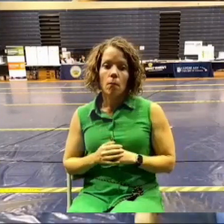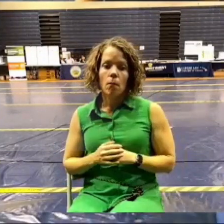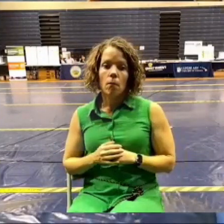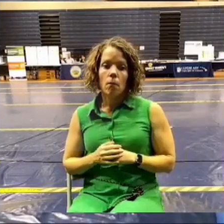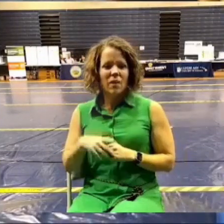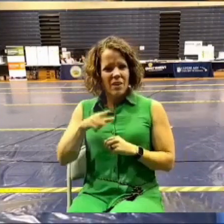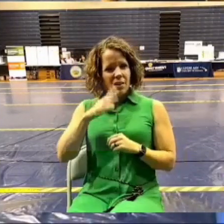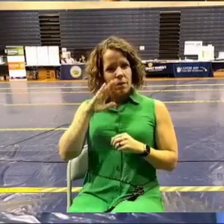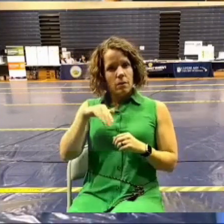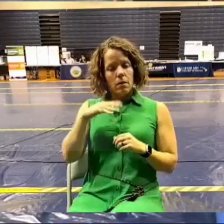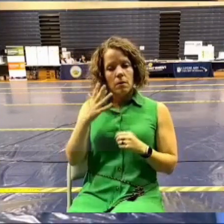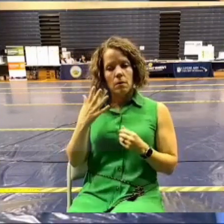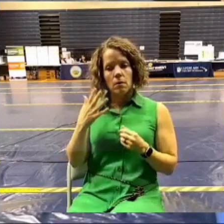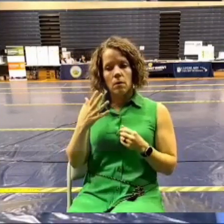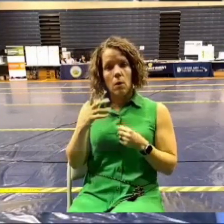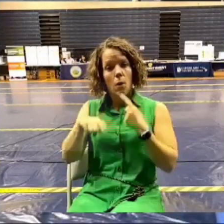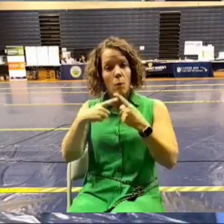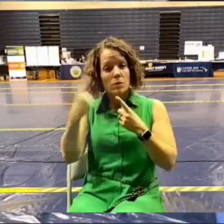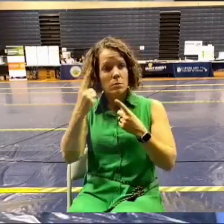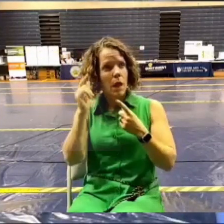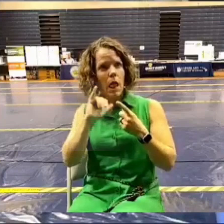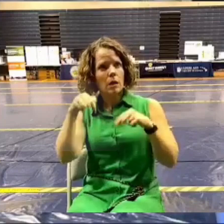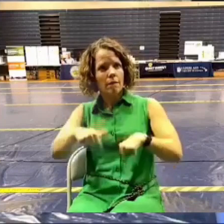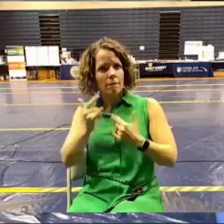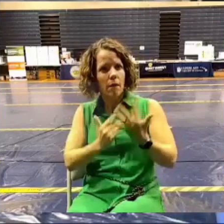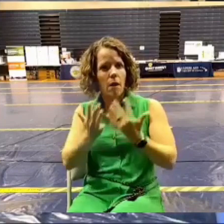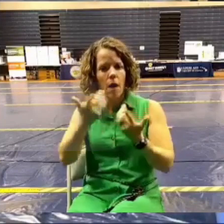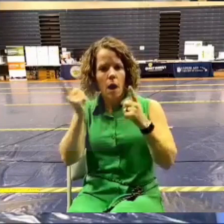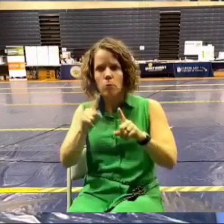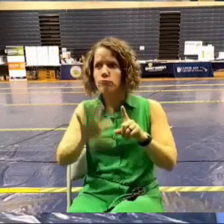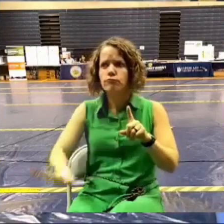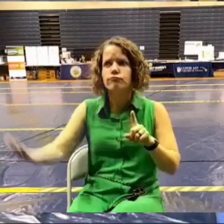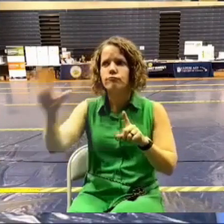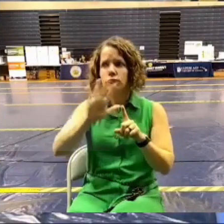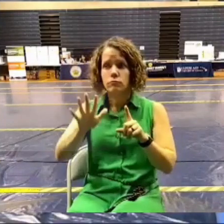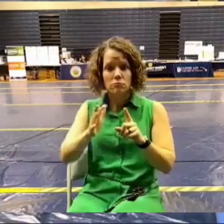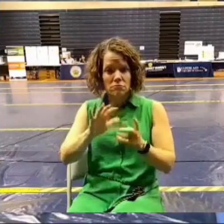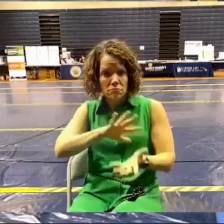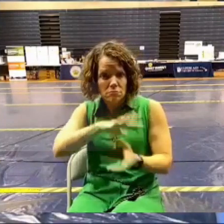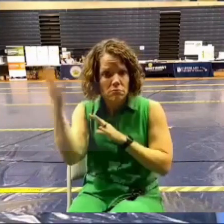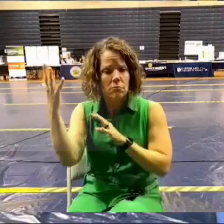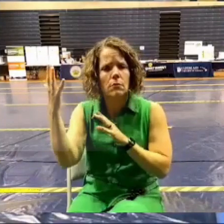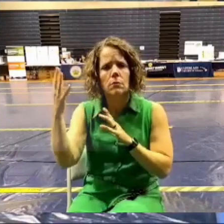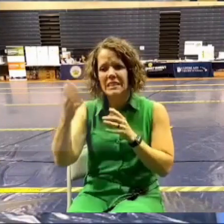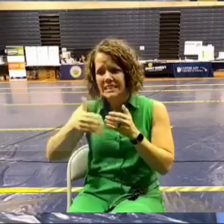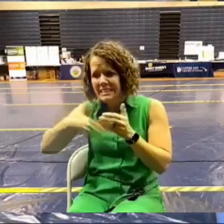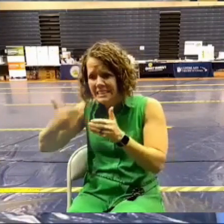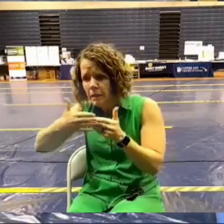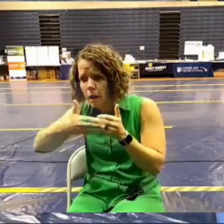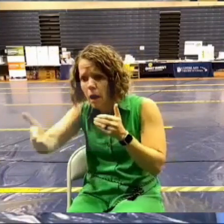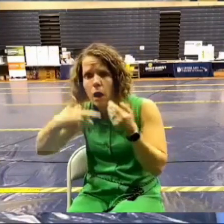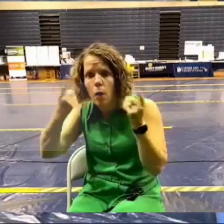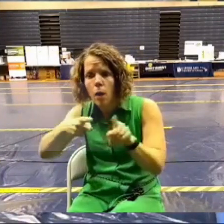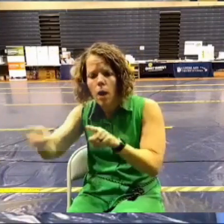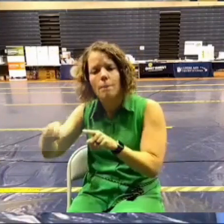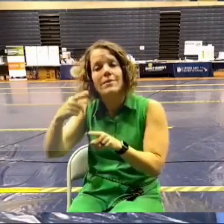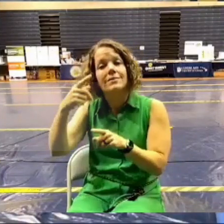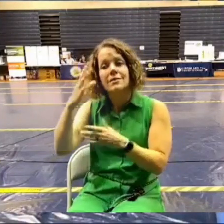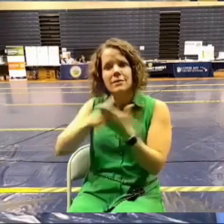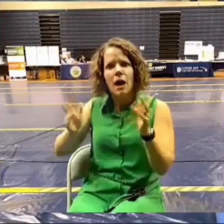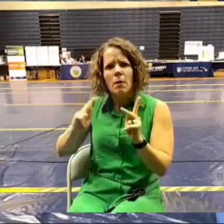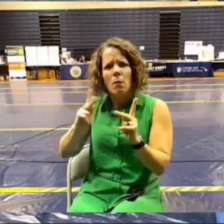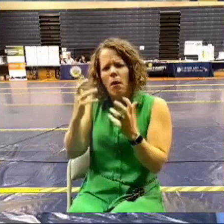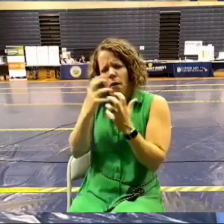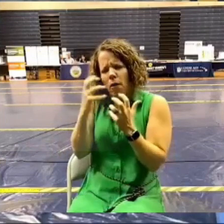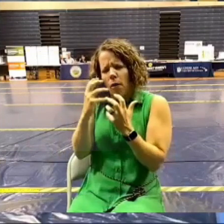this, you see the best in people and you see the worst in people. And I don't have to tell you folks, because this is what you guys have been